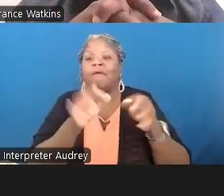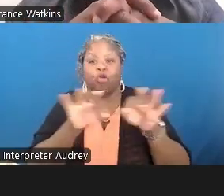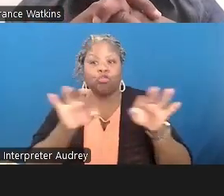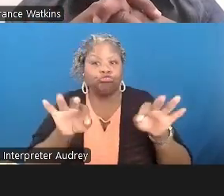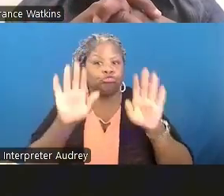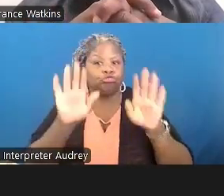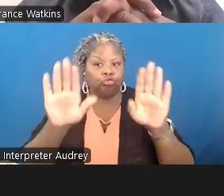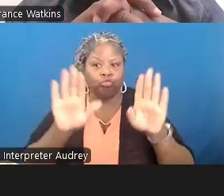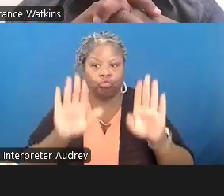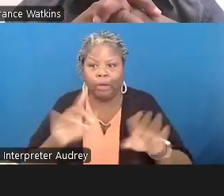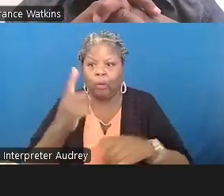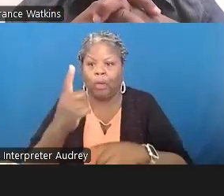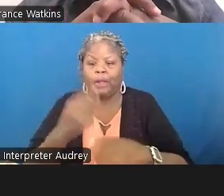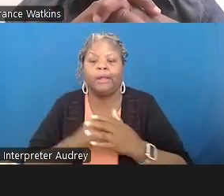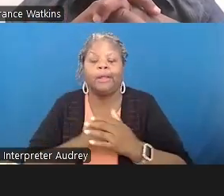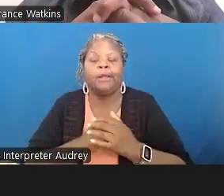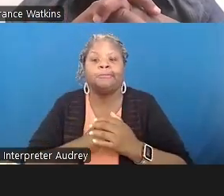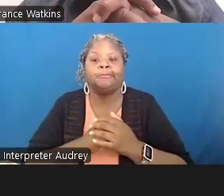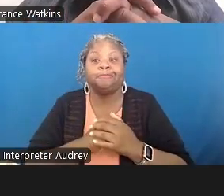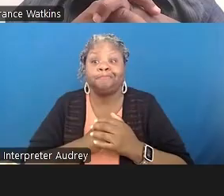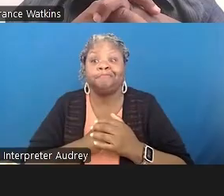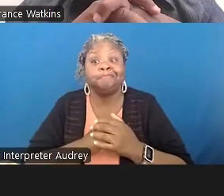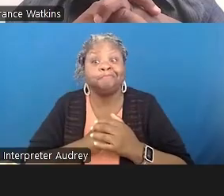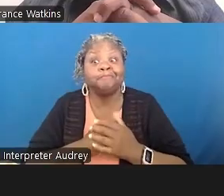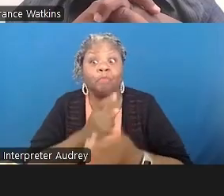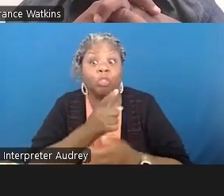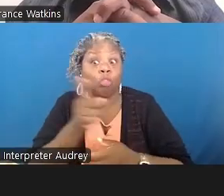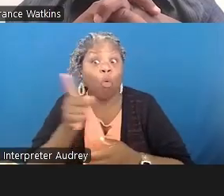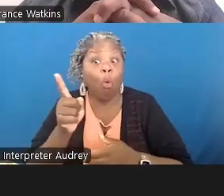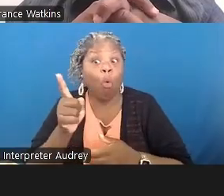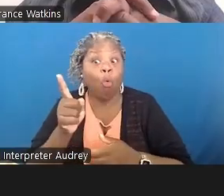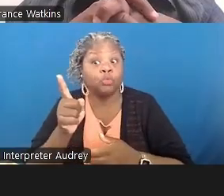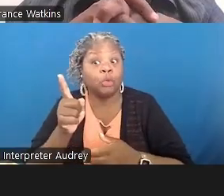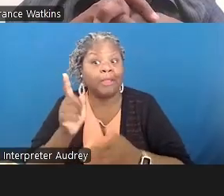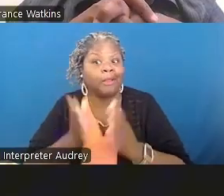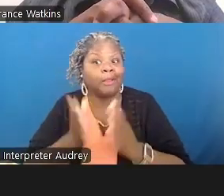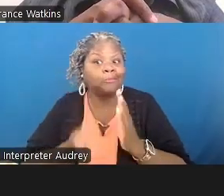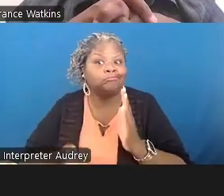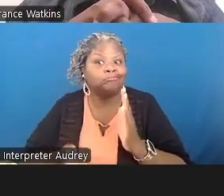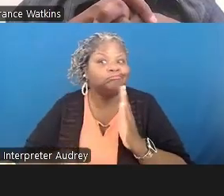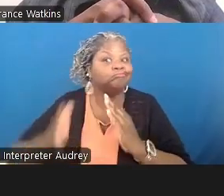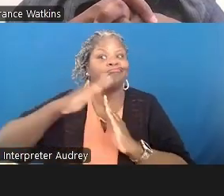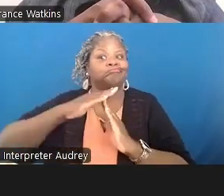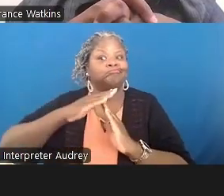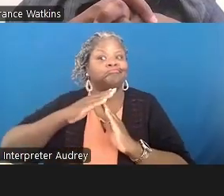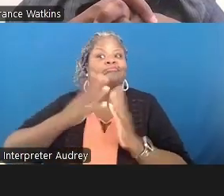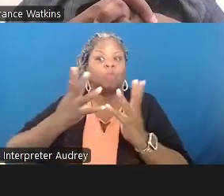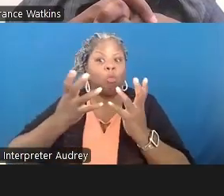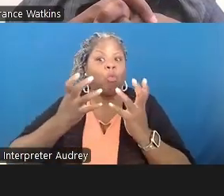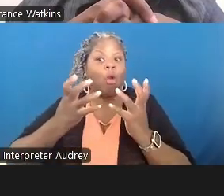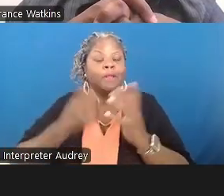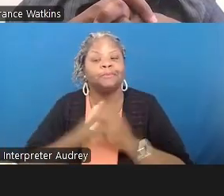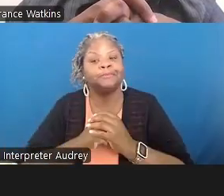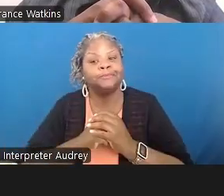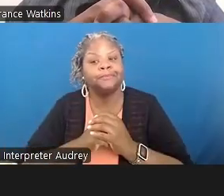one. Yeah, those would be the main donations that they would like.